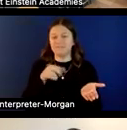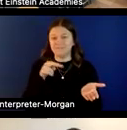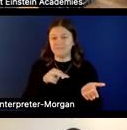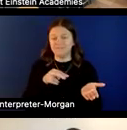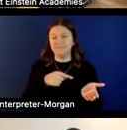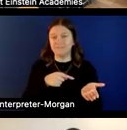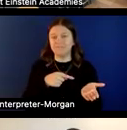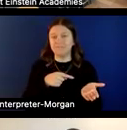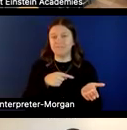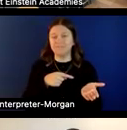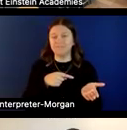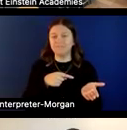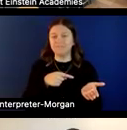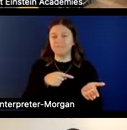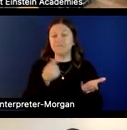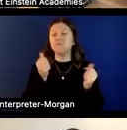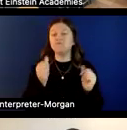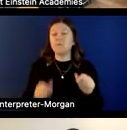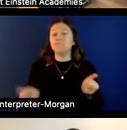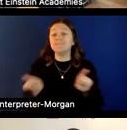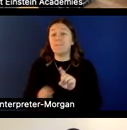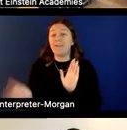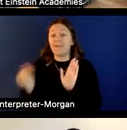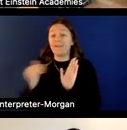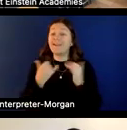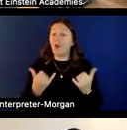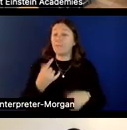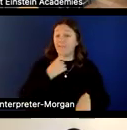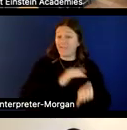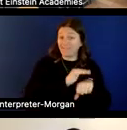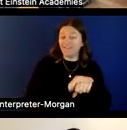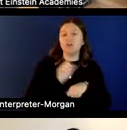We're going to do the same thing, but now I'm saying it in English and then you find it in German.